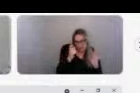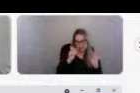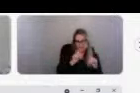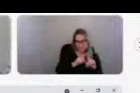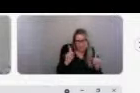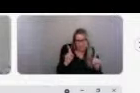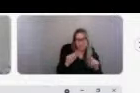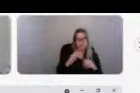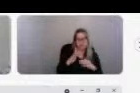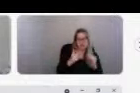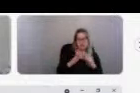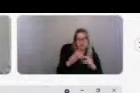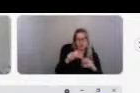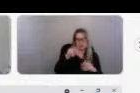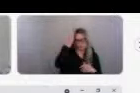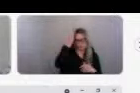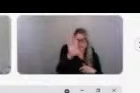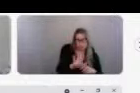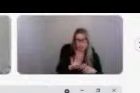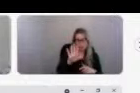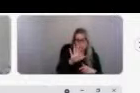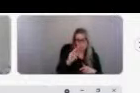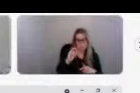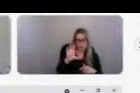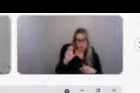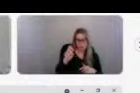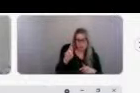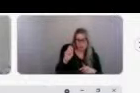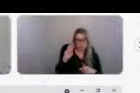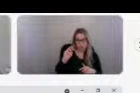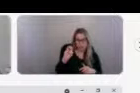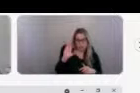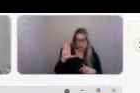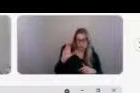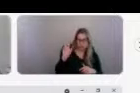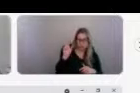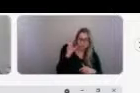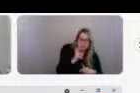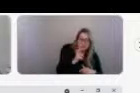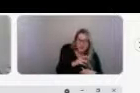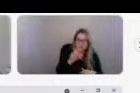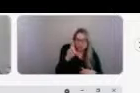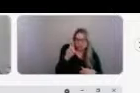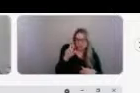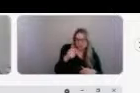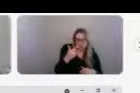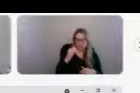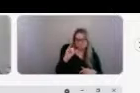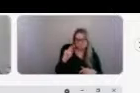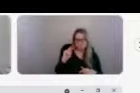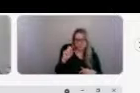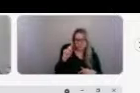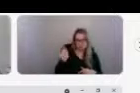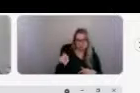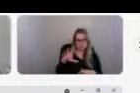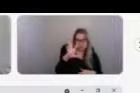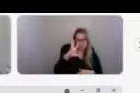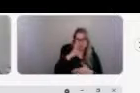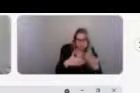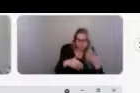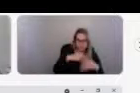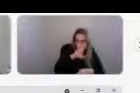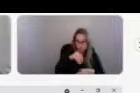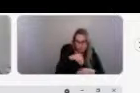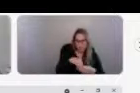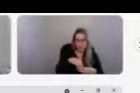than from the northern area mccormick ranch guinea ranch they're all distinctly scottsdale communities and should be part of that ld3